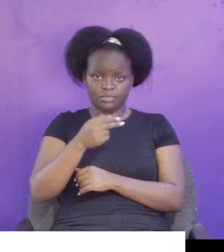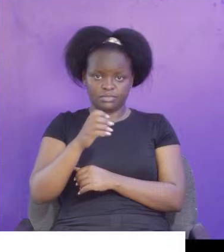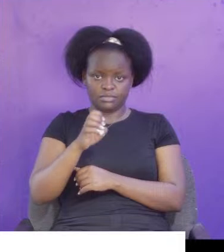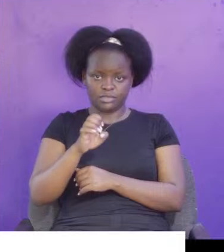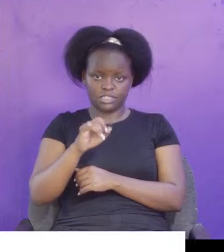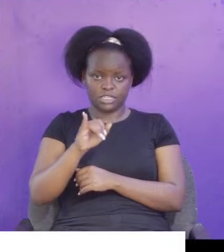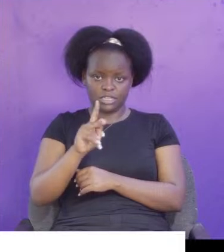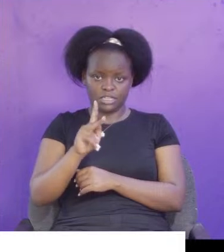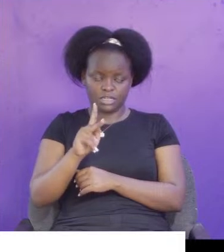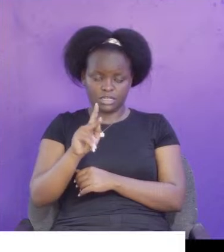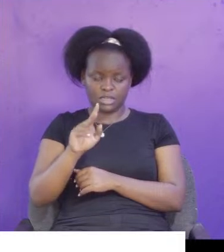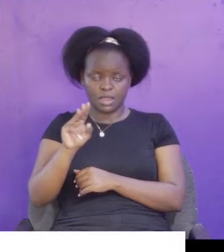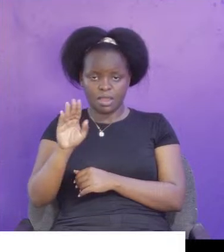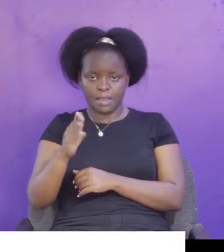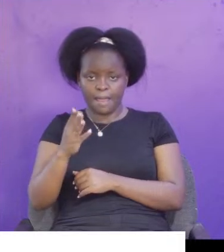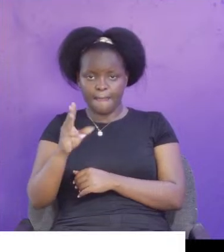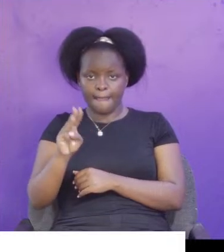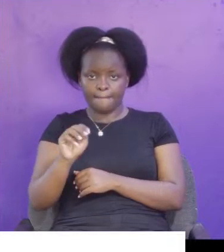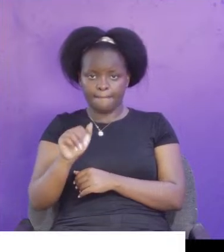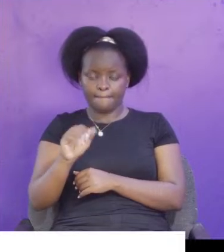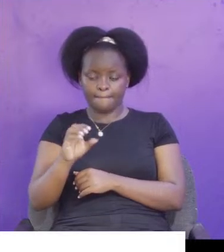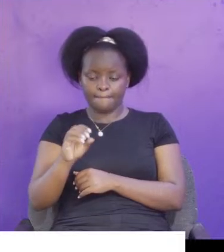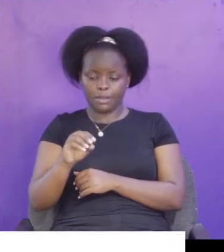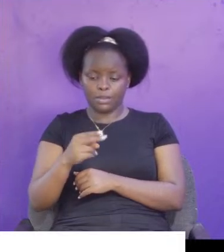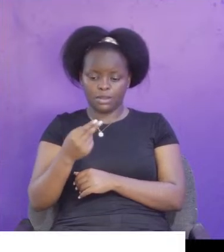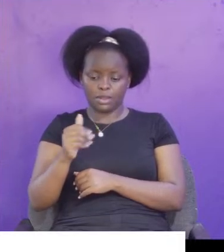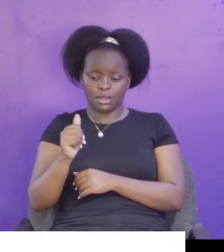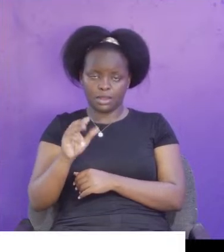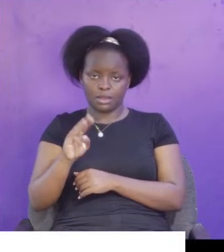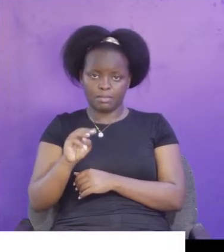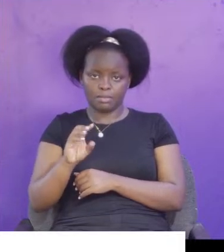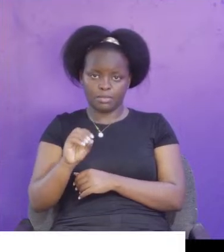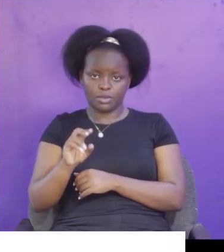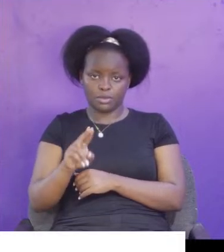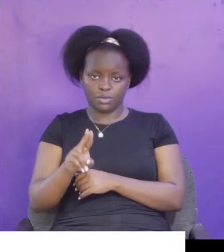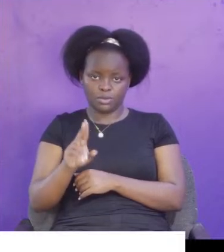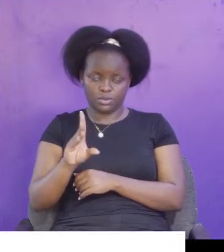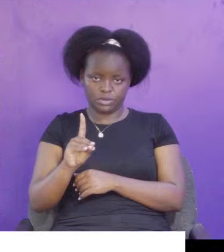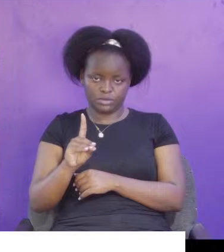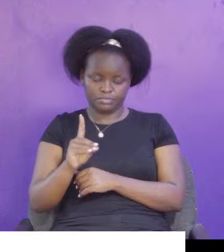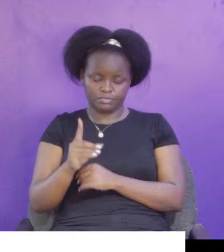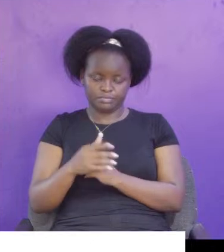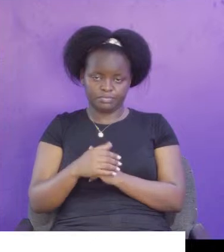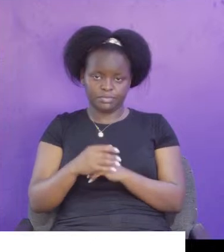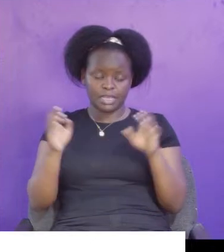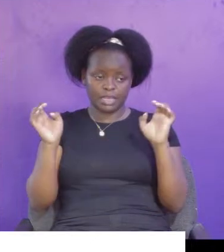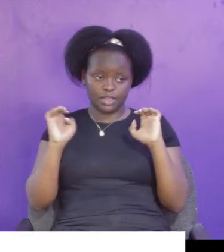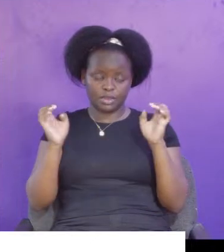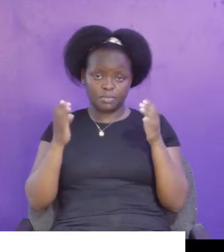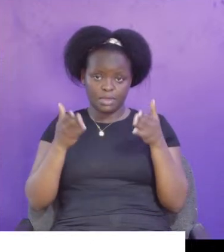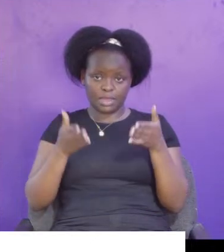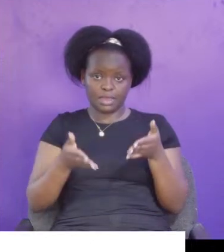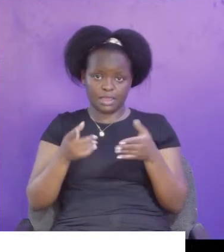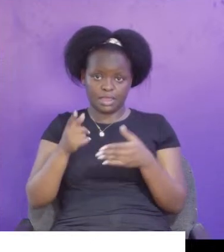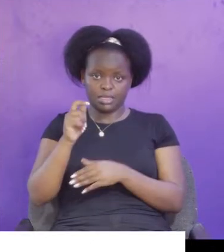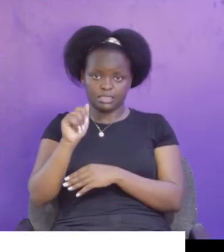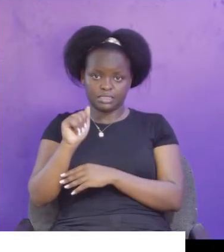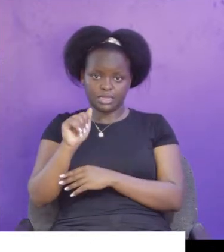The President of the Federal Republic of Ethiopia is here, His Excellency Taye Salesio.